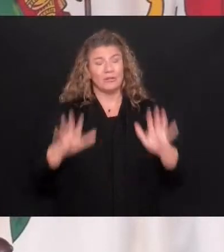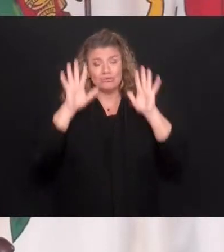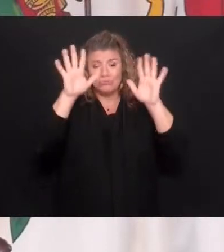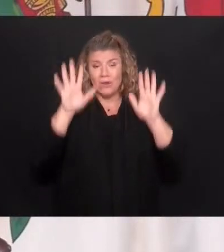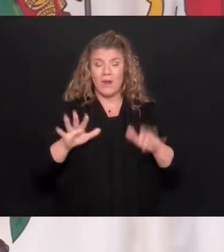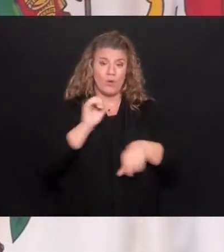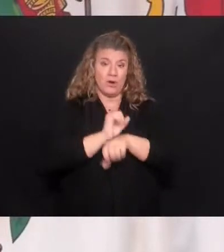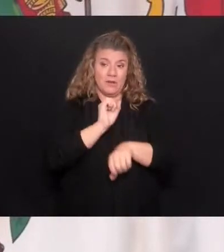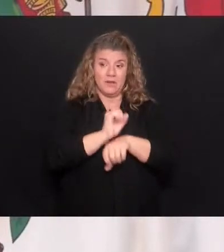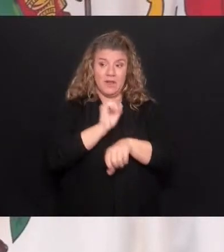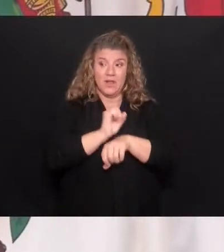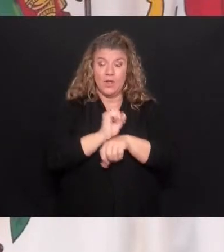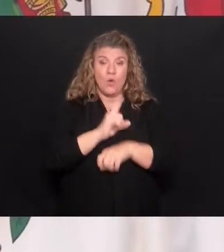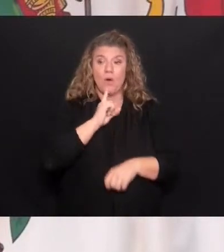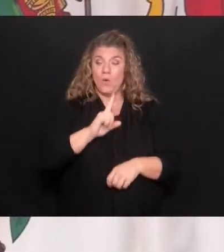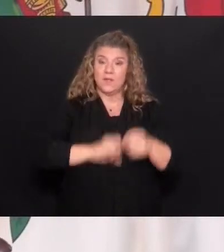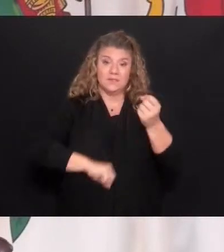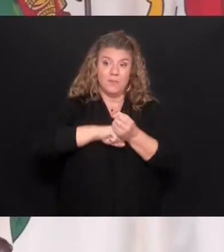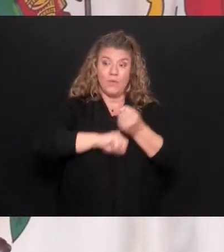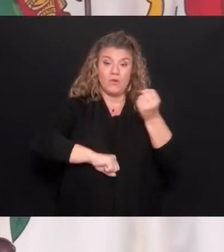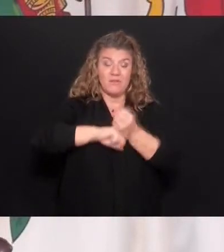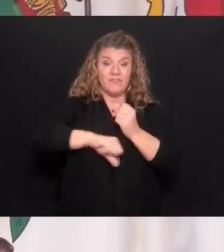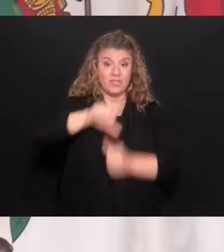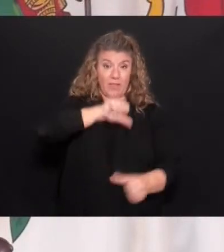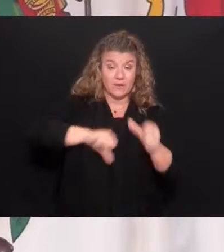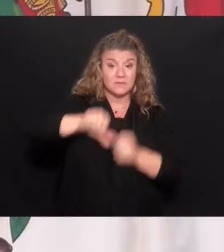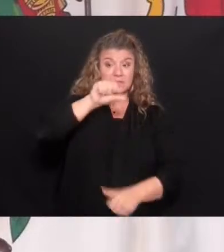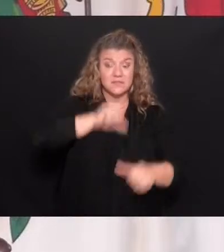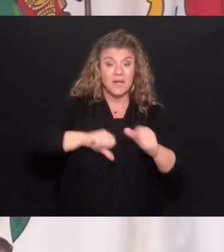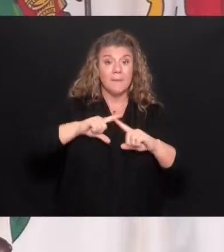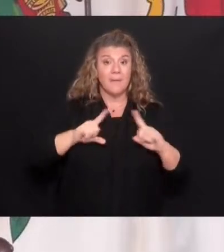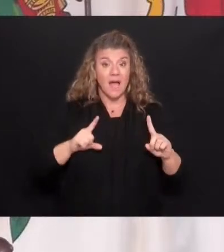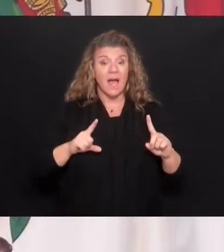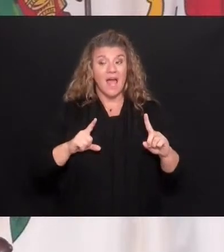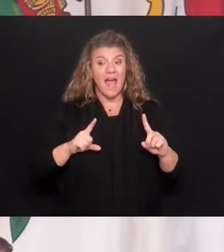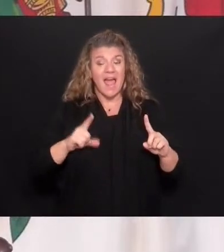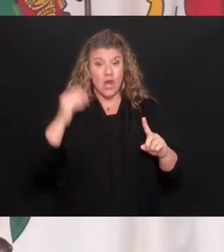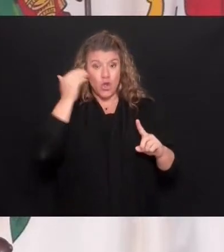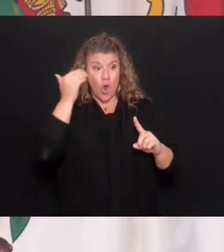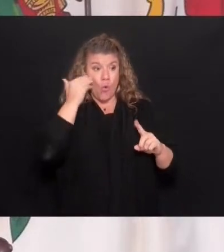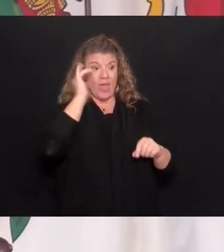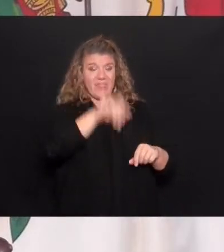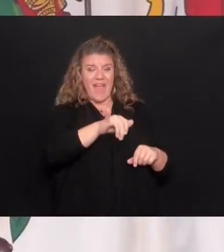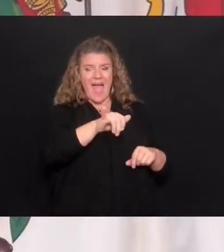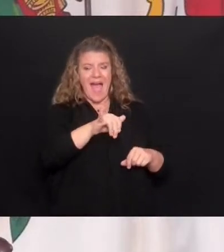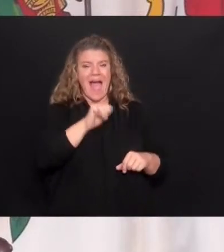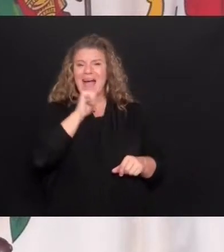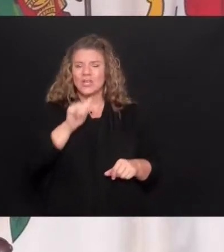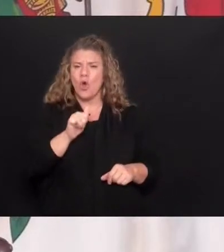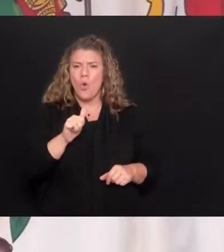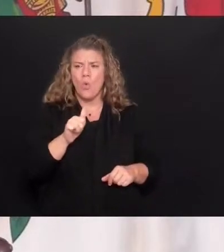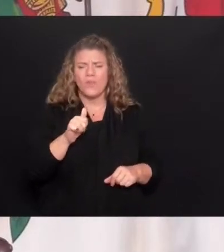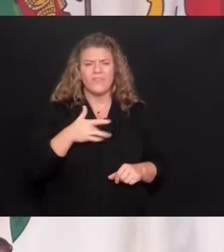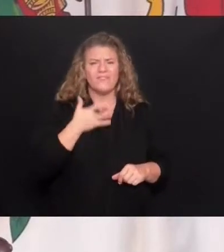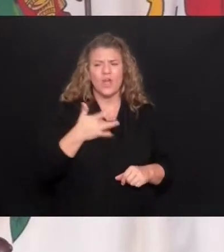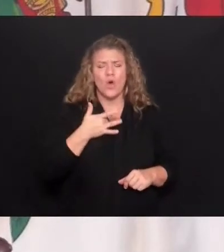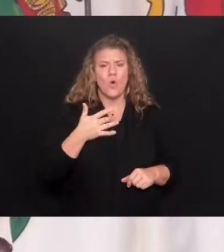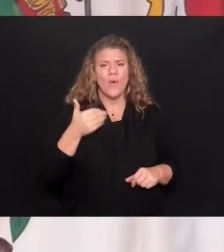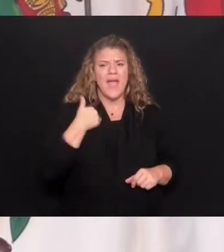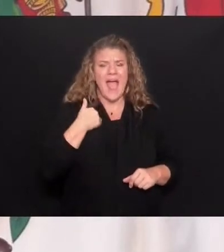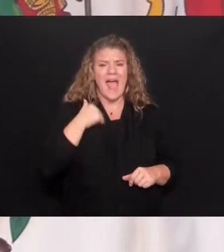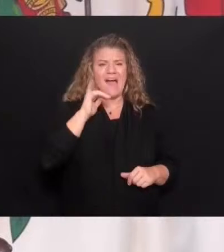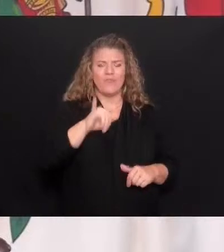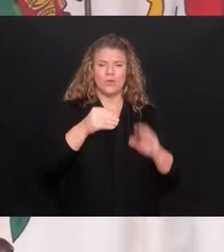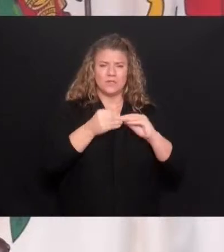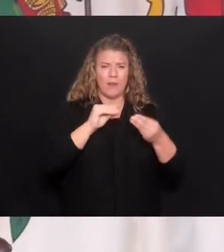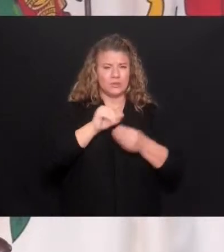and we're very supportive of one another. But in all that, you know, I don't think we've got the stats